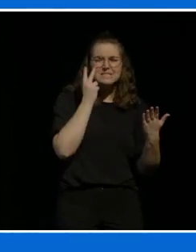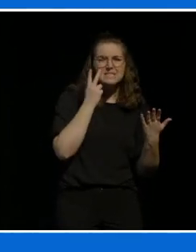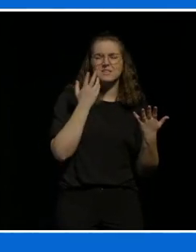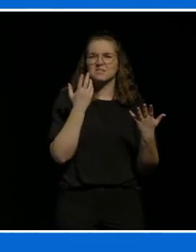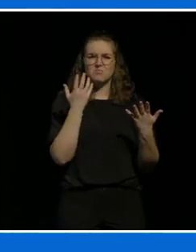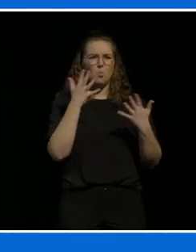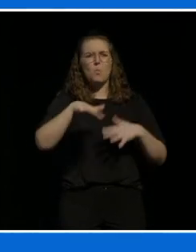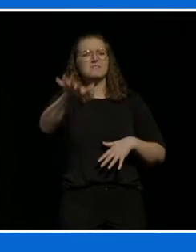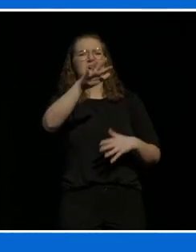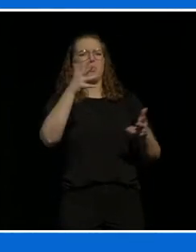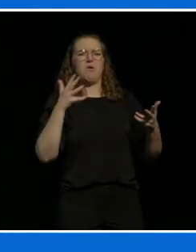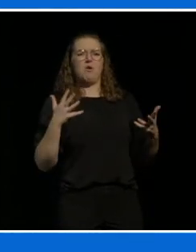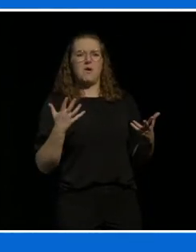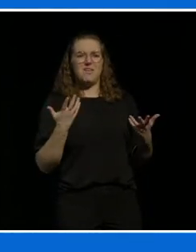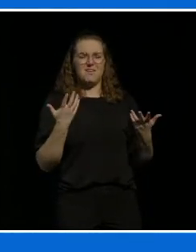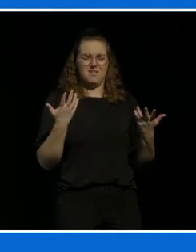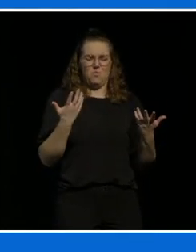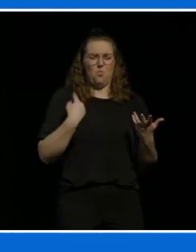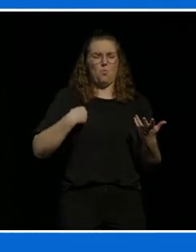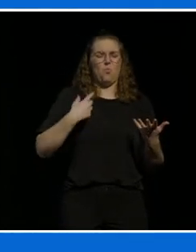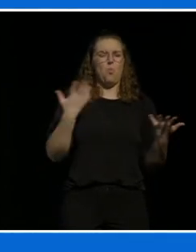not talking about yet.